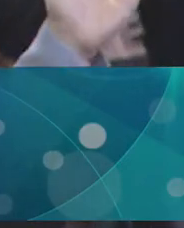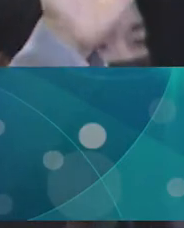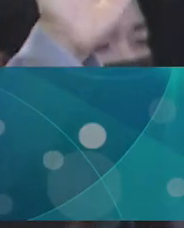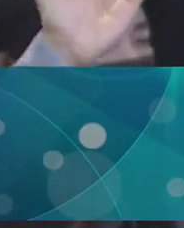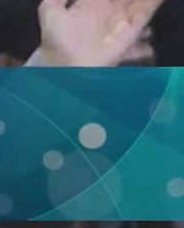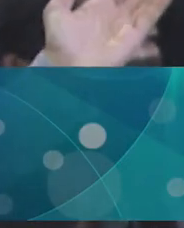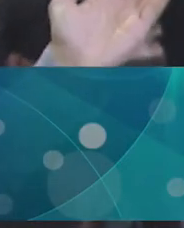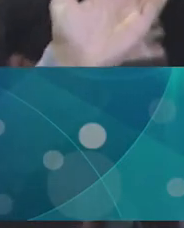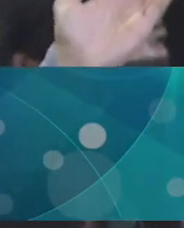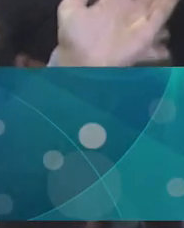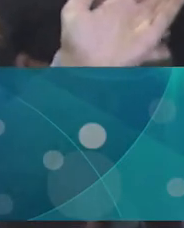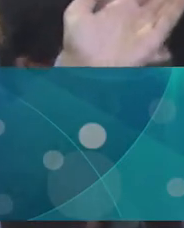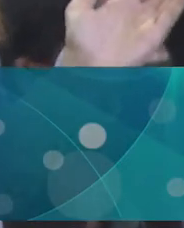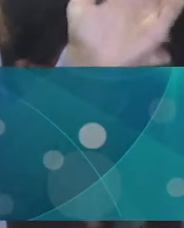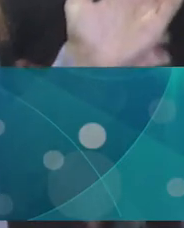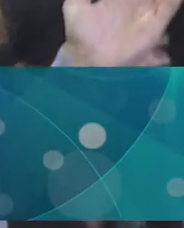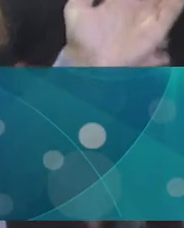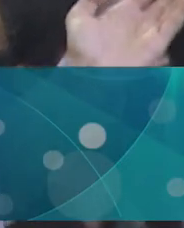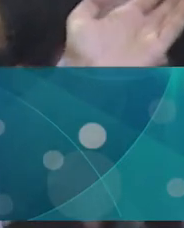it's time